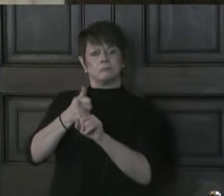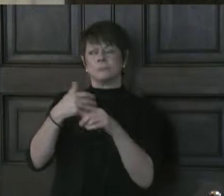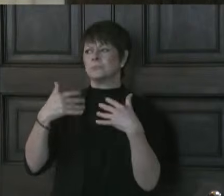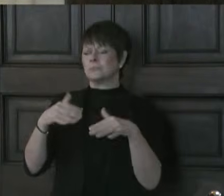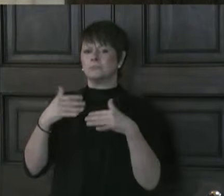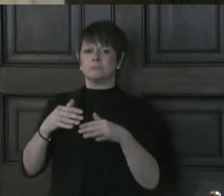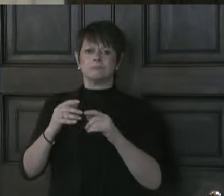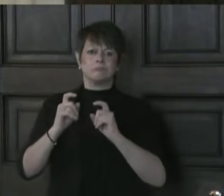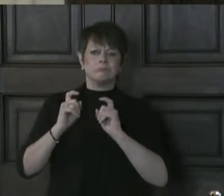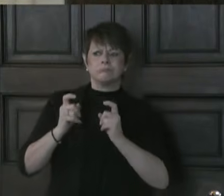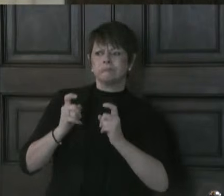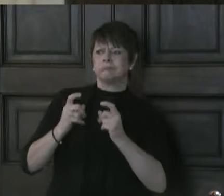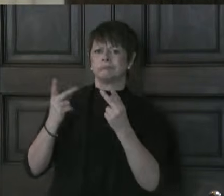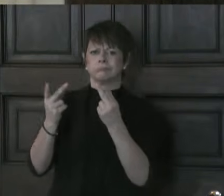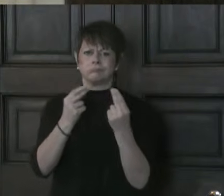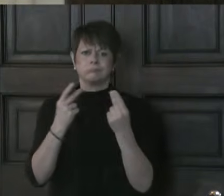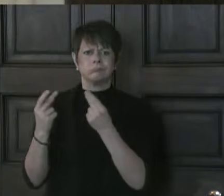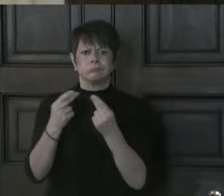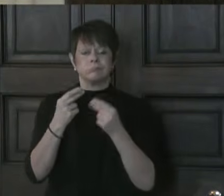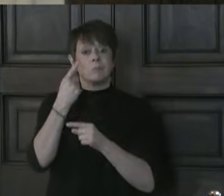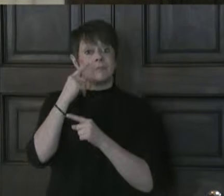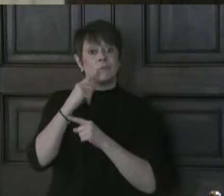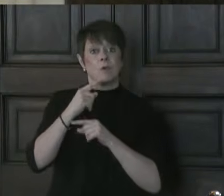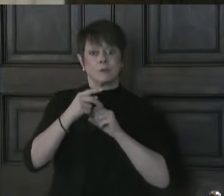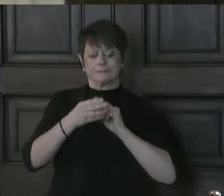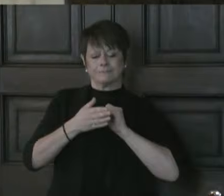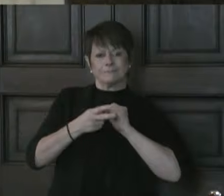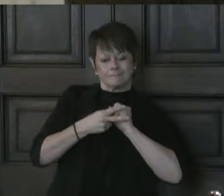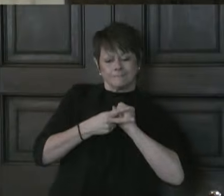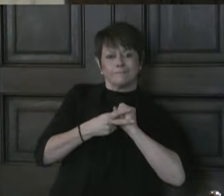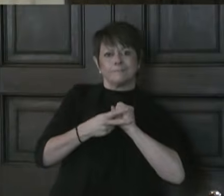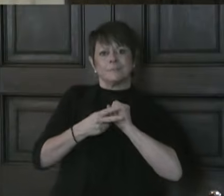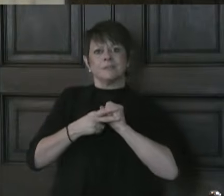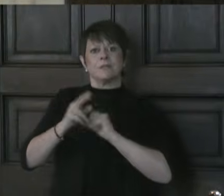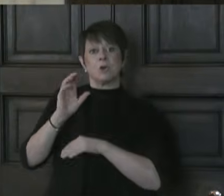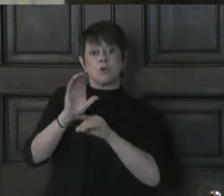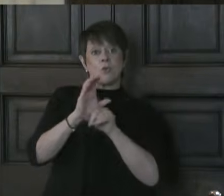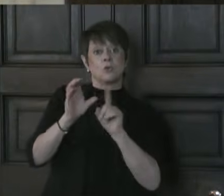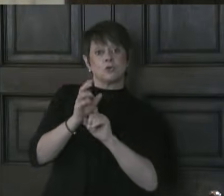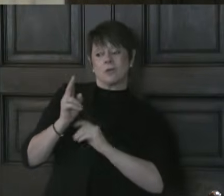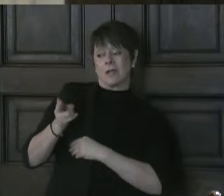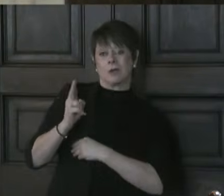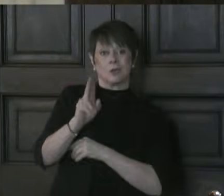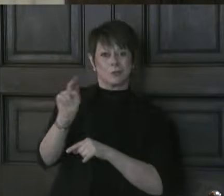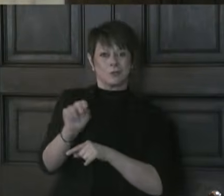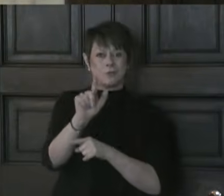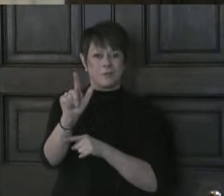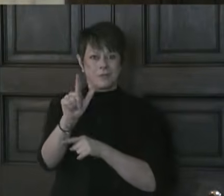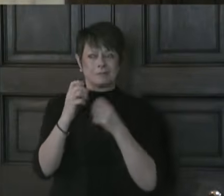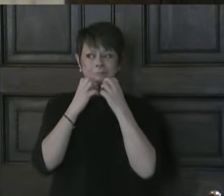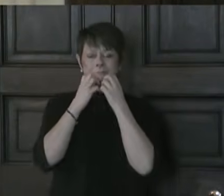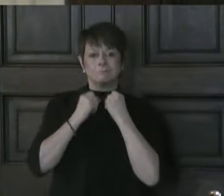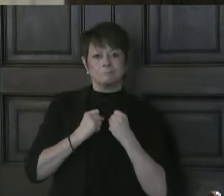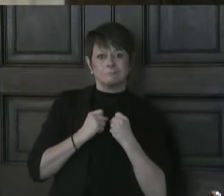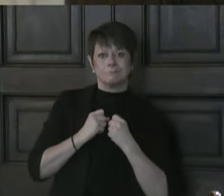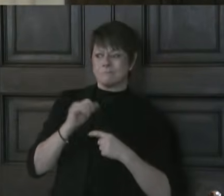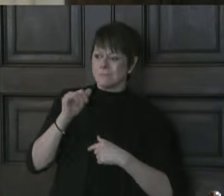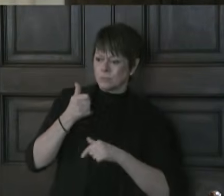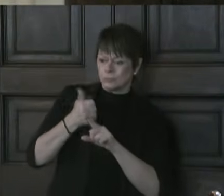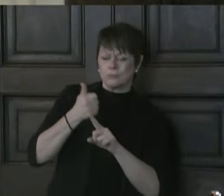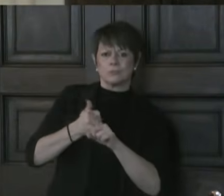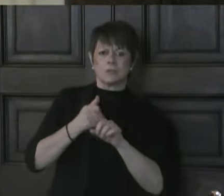extraordinary contributions to preserving and promoting the cultural heritage of Newfoundland and Labrador through her